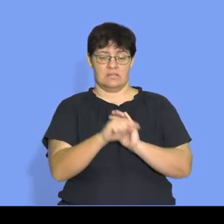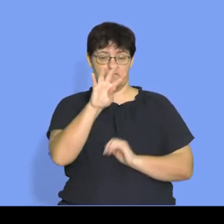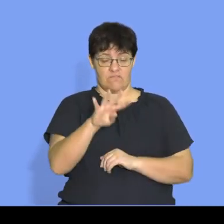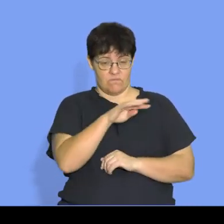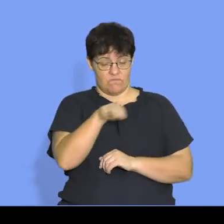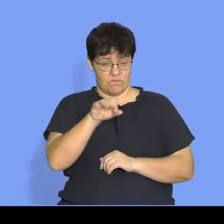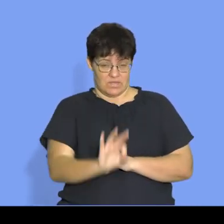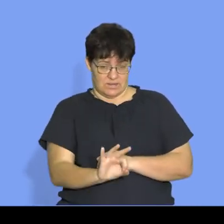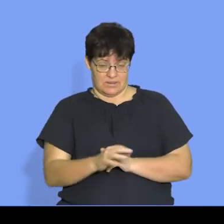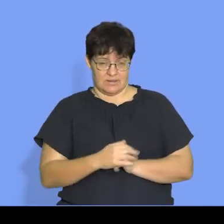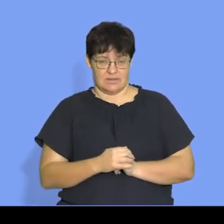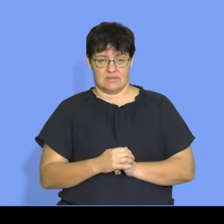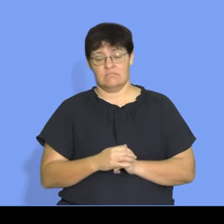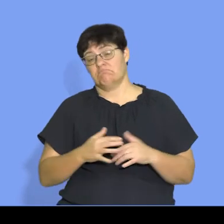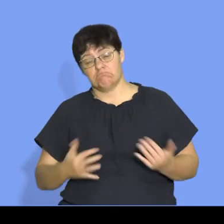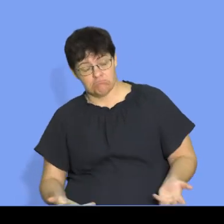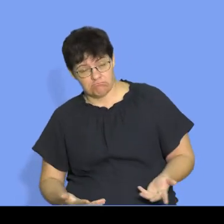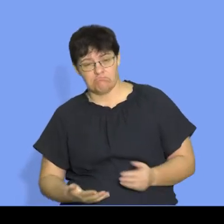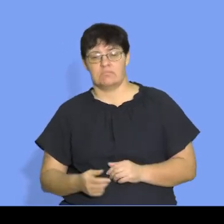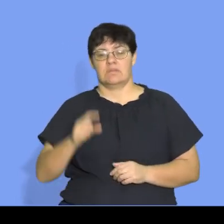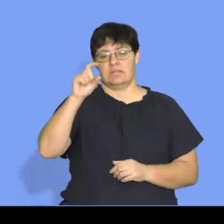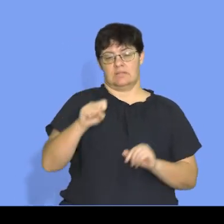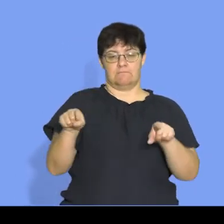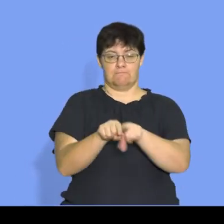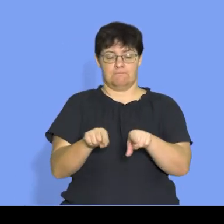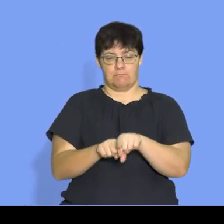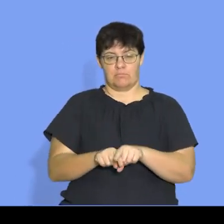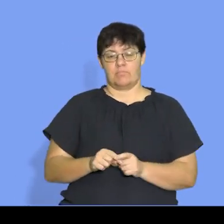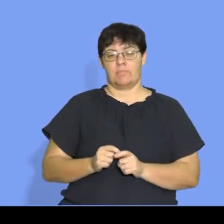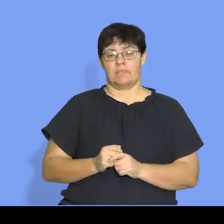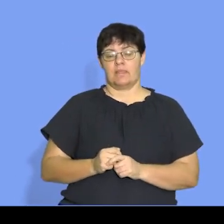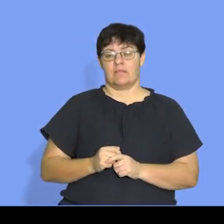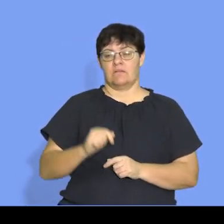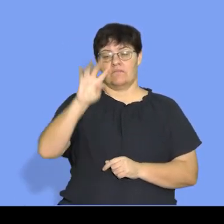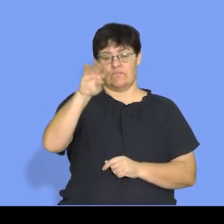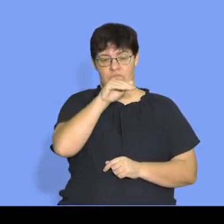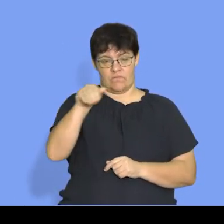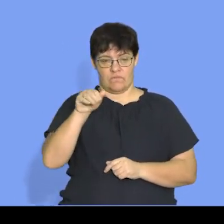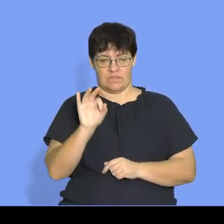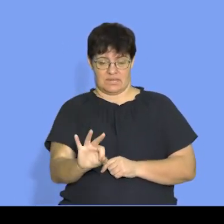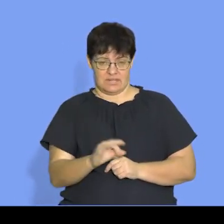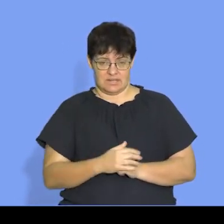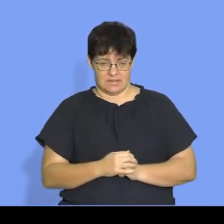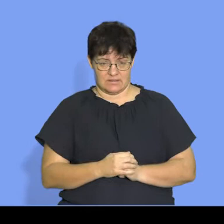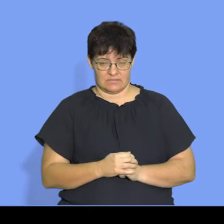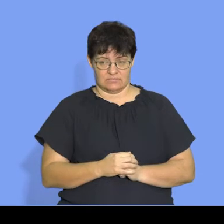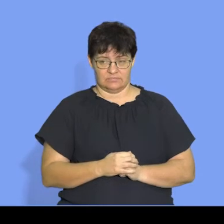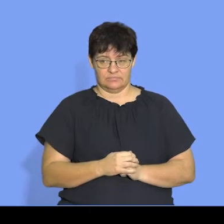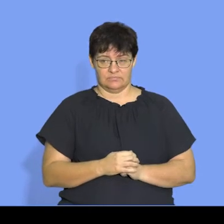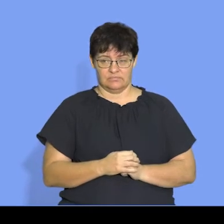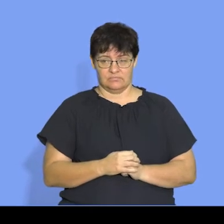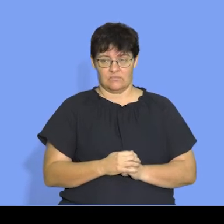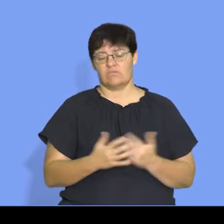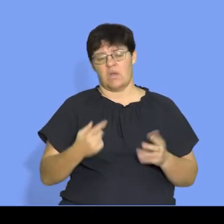3, or x is equals to a positive 4 over 3, right? So it's like a plus